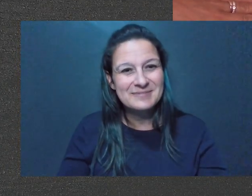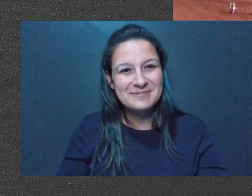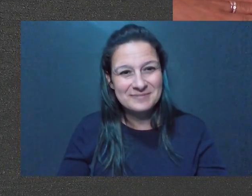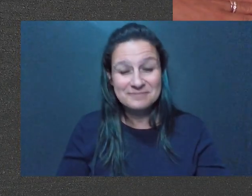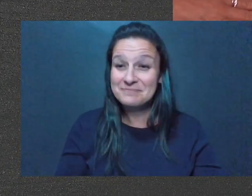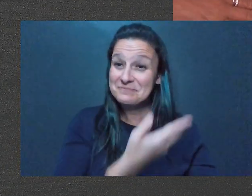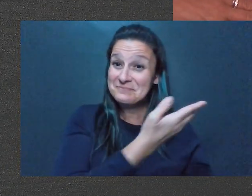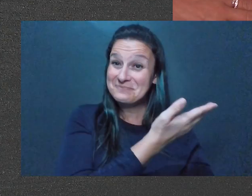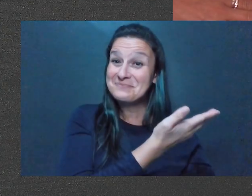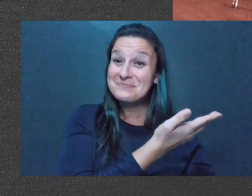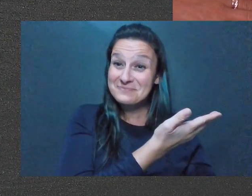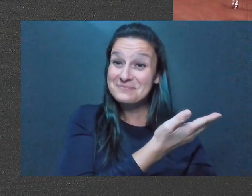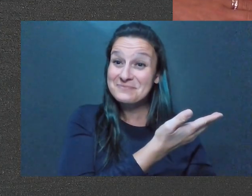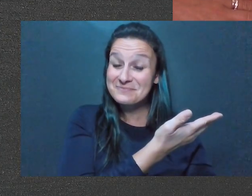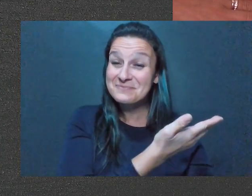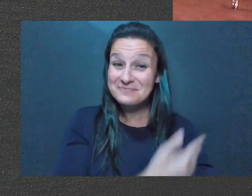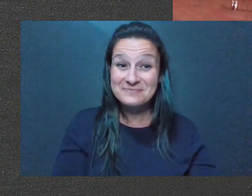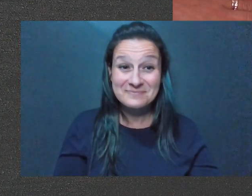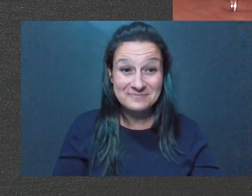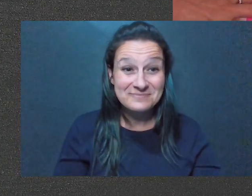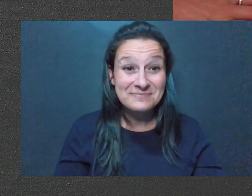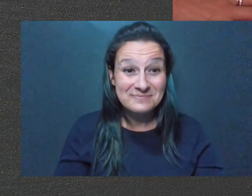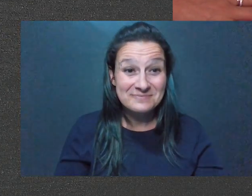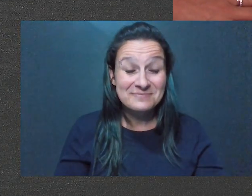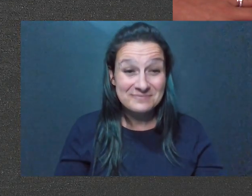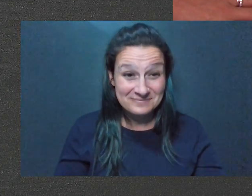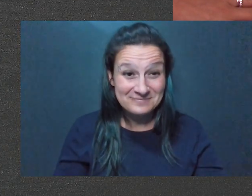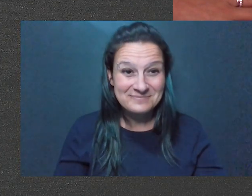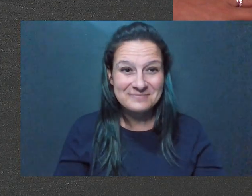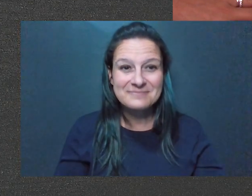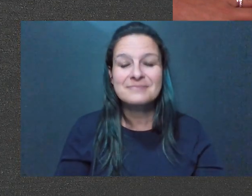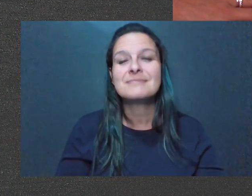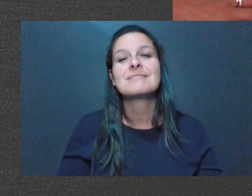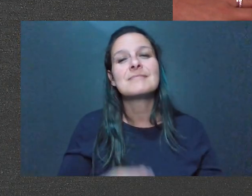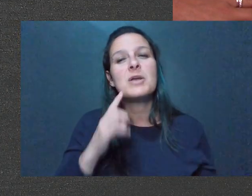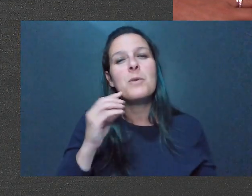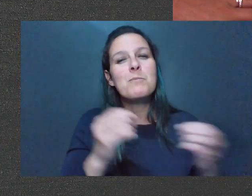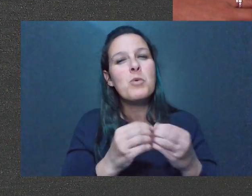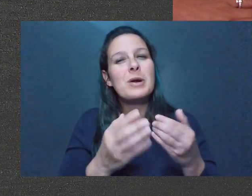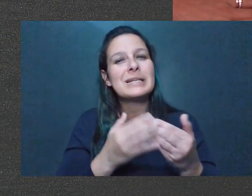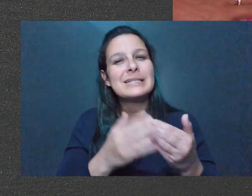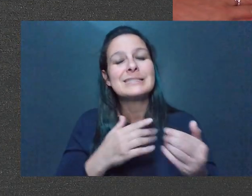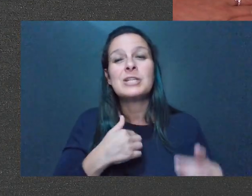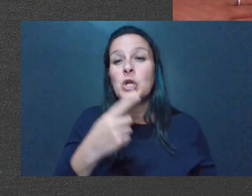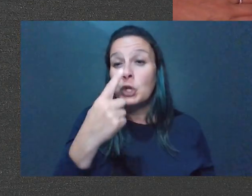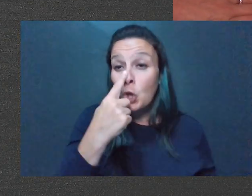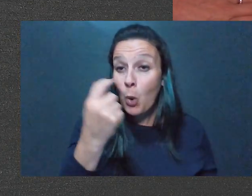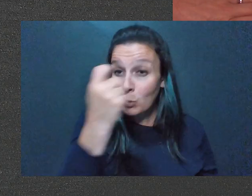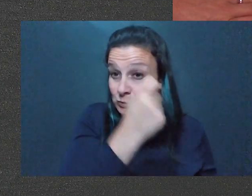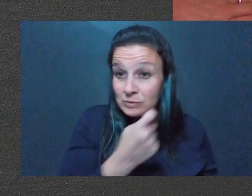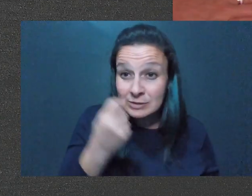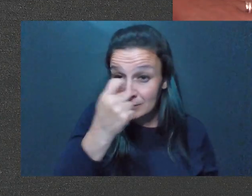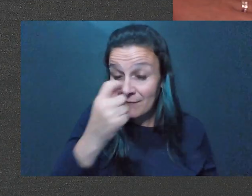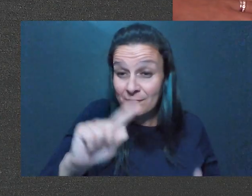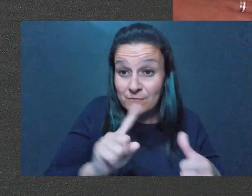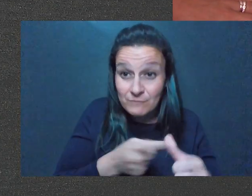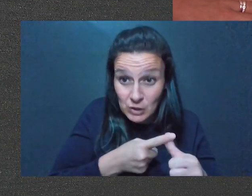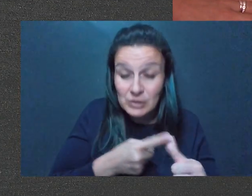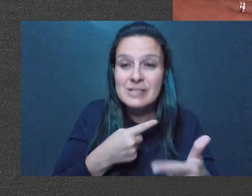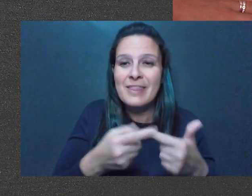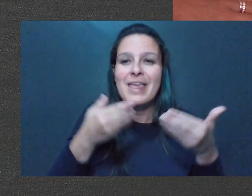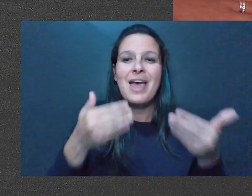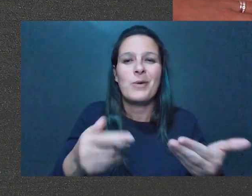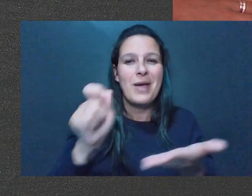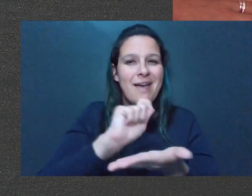by coloring across like this. That's why it's easier to draw your nose on first before you make your piggy pink.